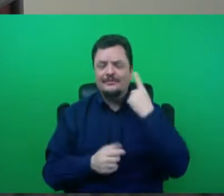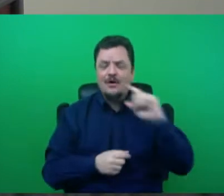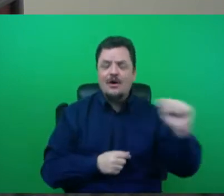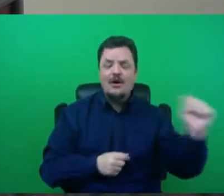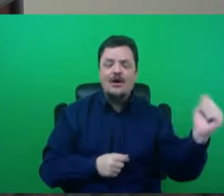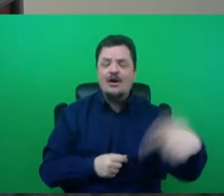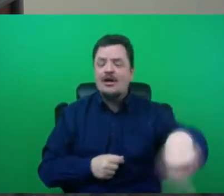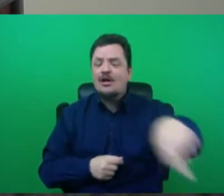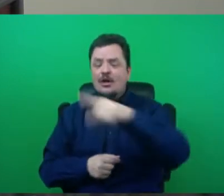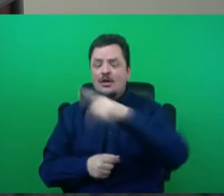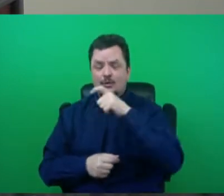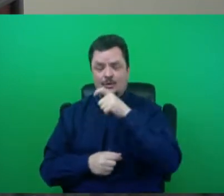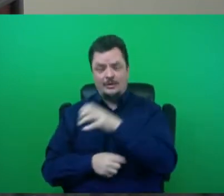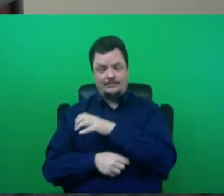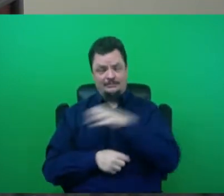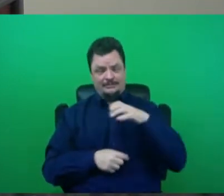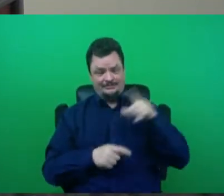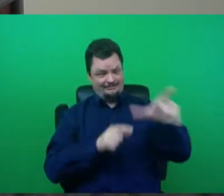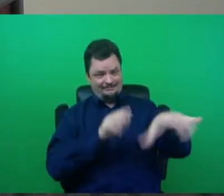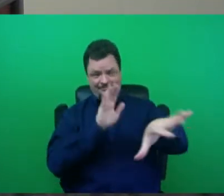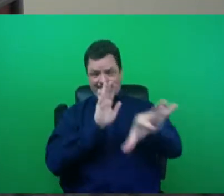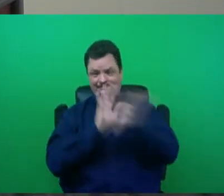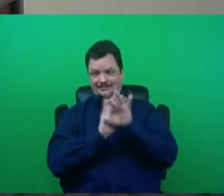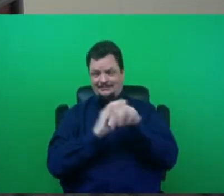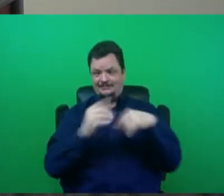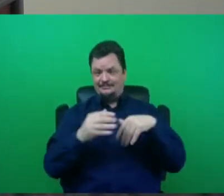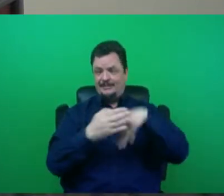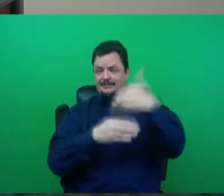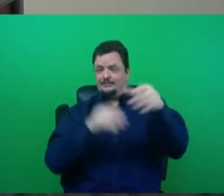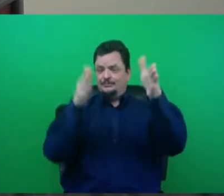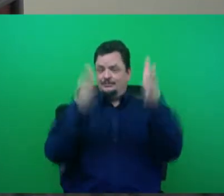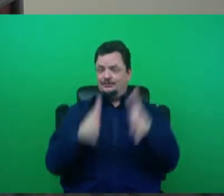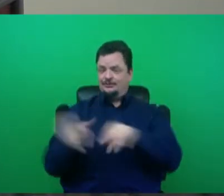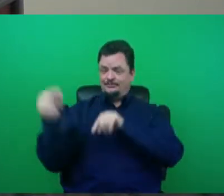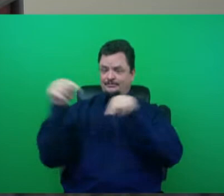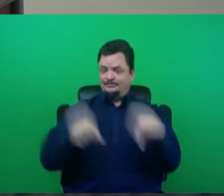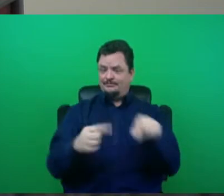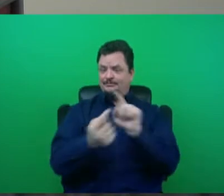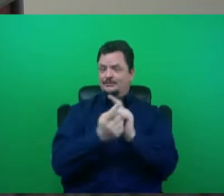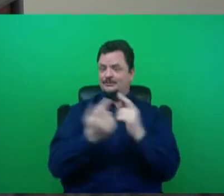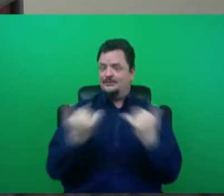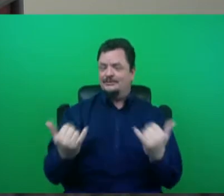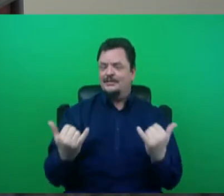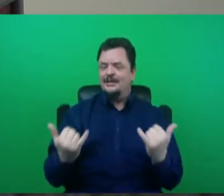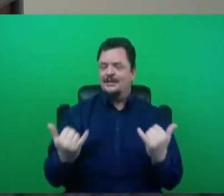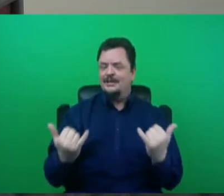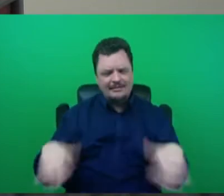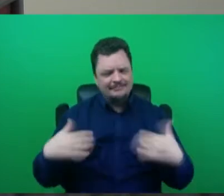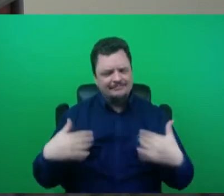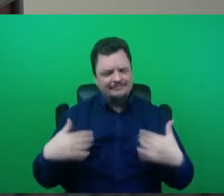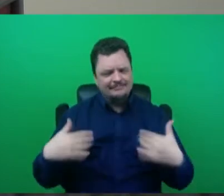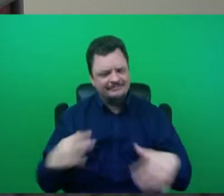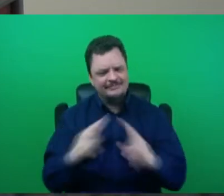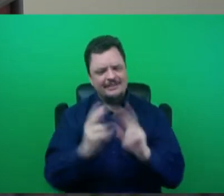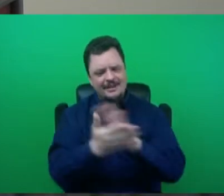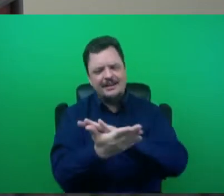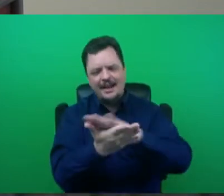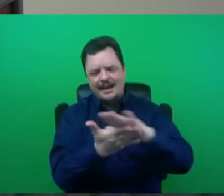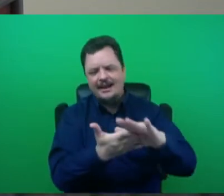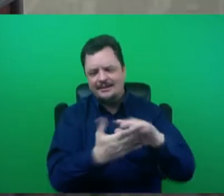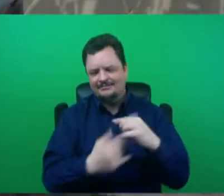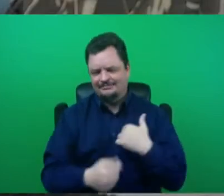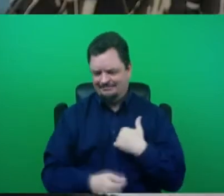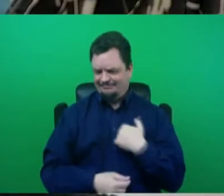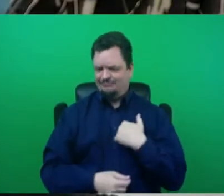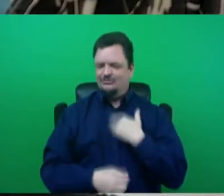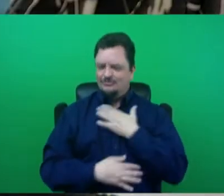and all the people that I've met even today. You've been very nice, and I appreciate working with you, and I look forward to it.